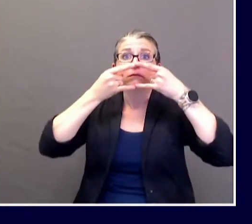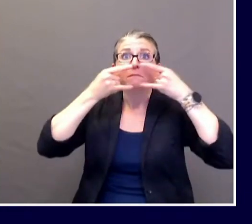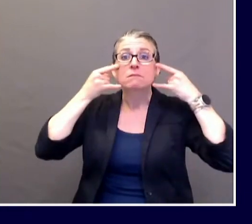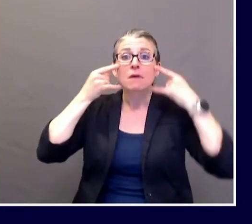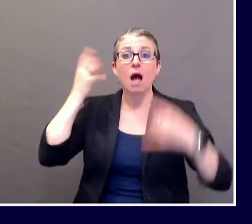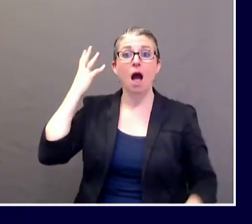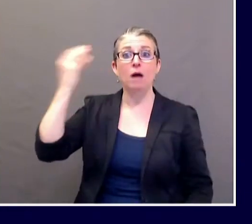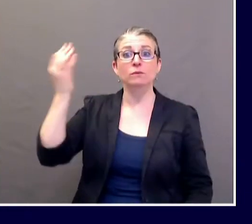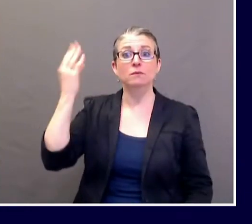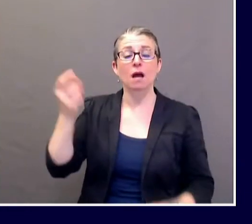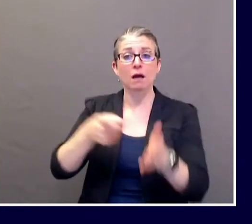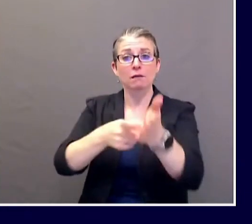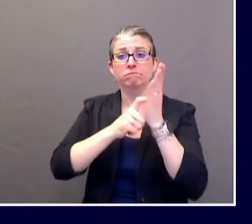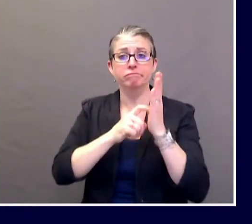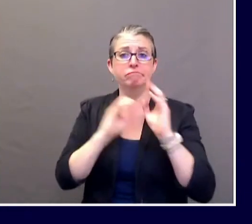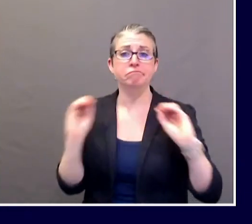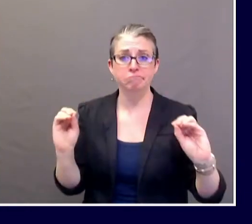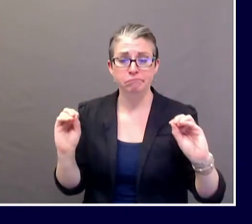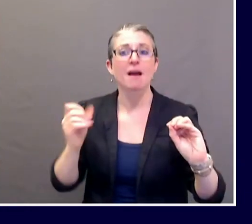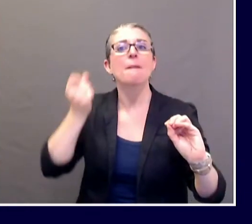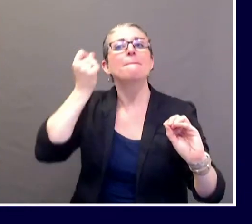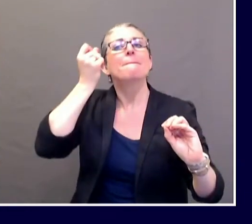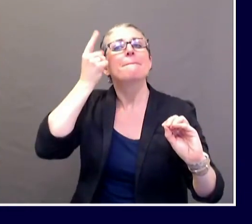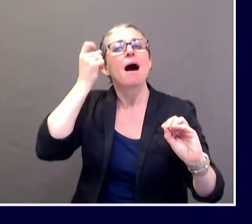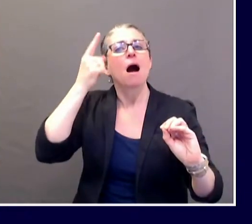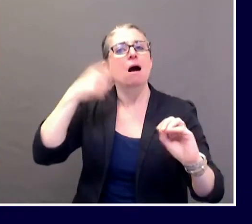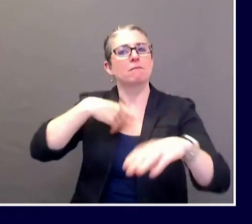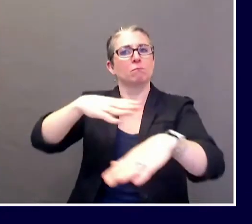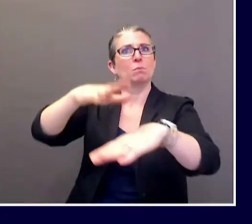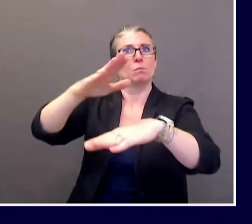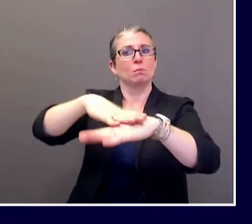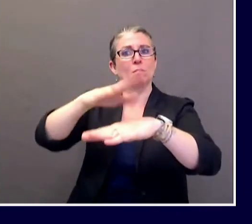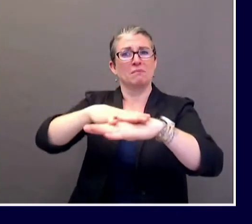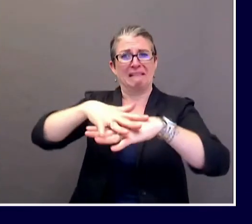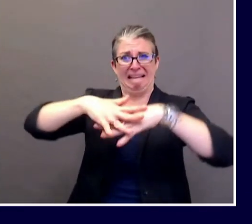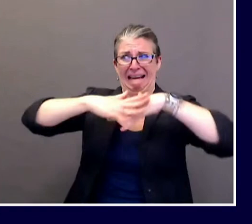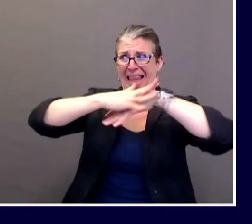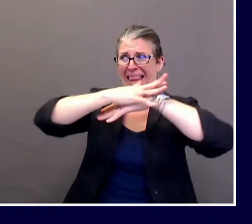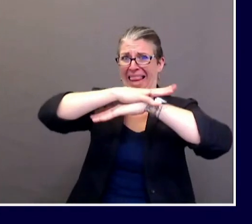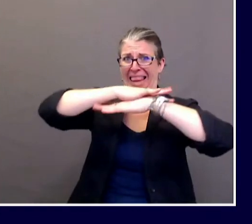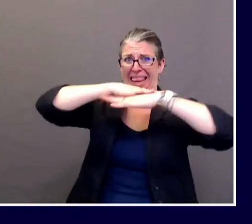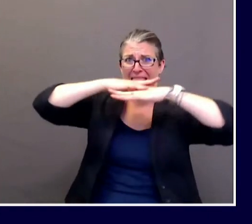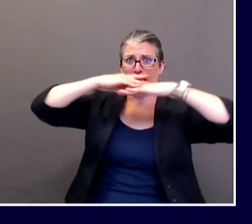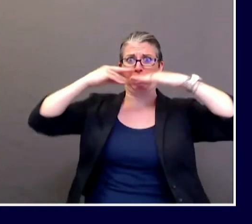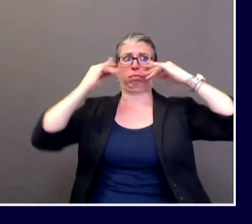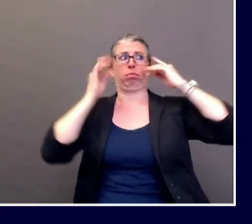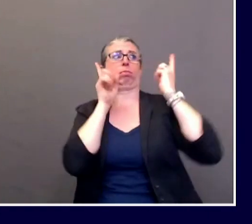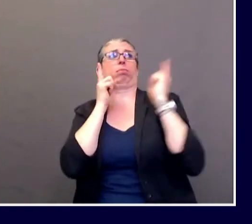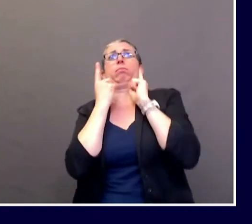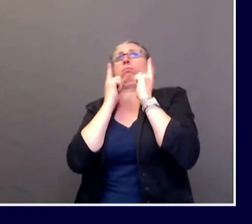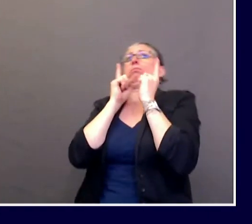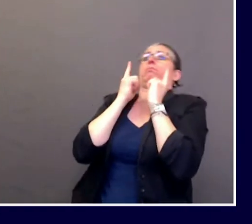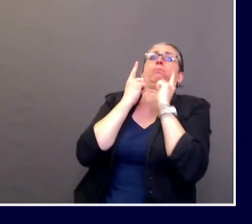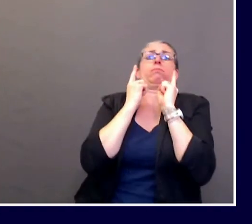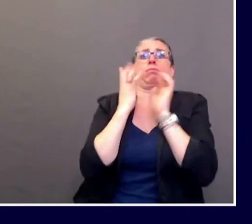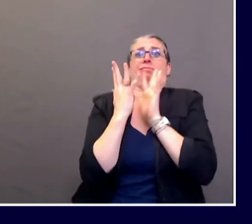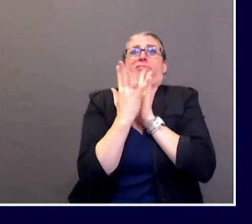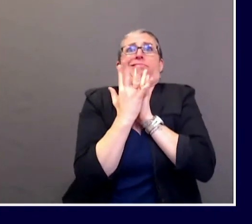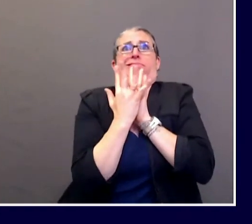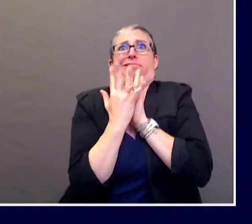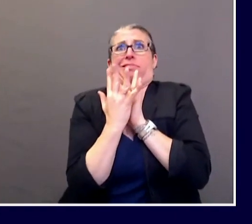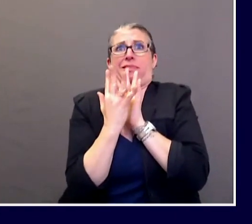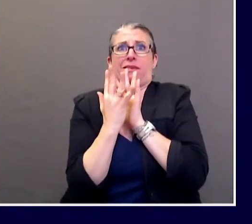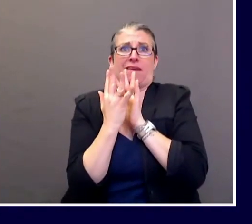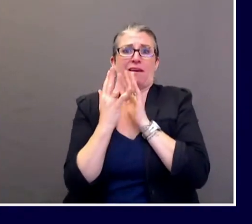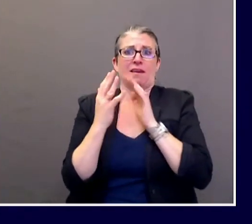feet of other people, if you're in a crowded area, if you're at a concert, common sense should apply. We really do recognize the fact